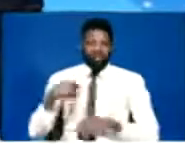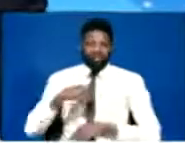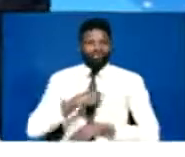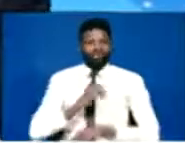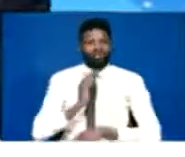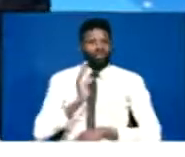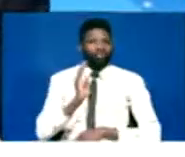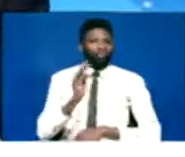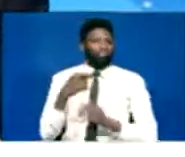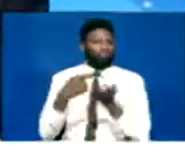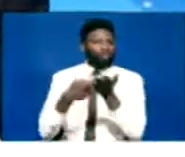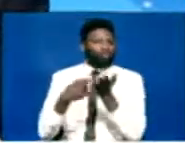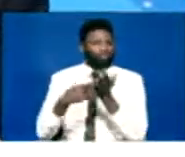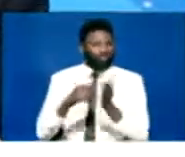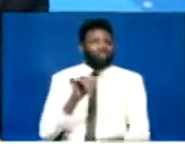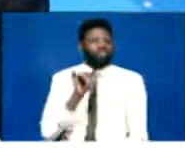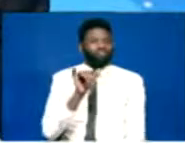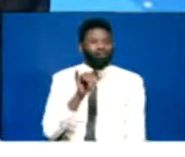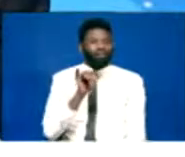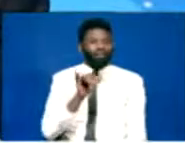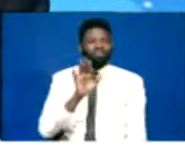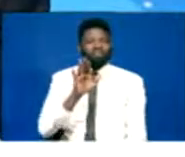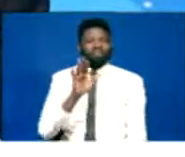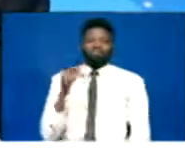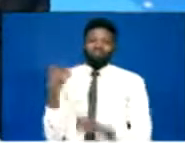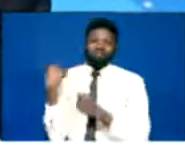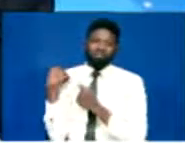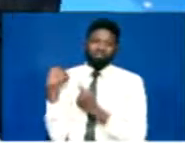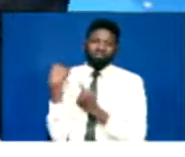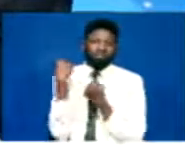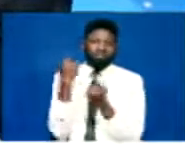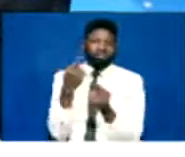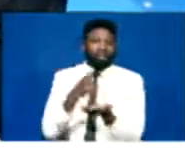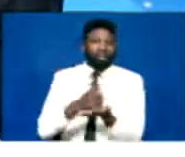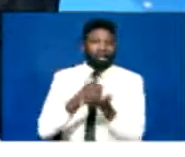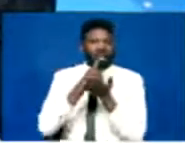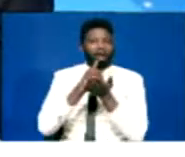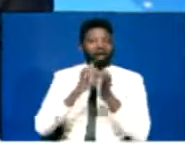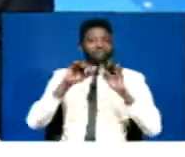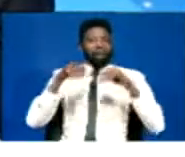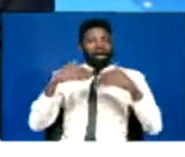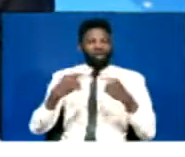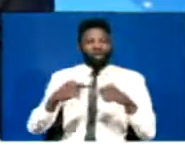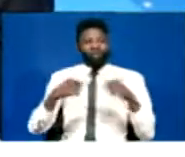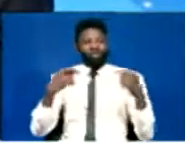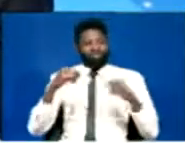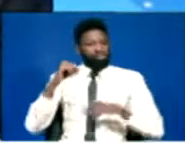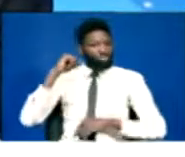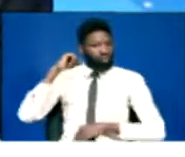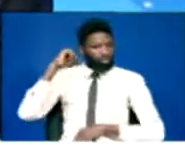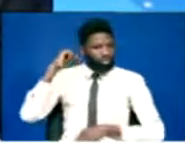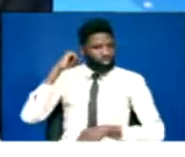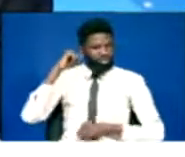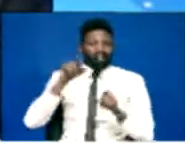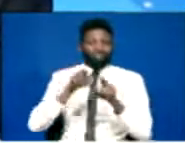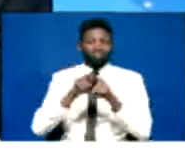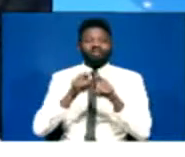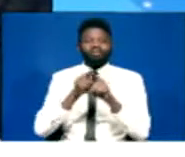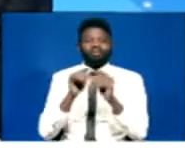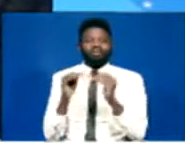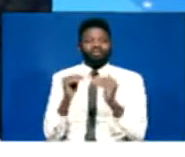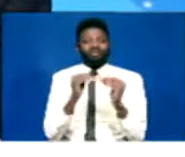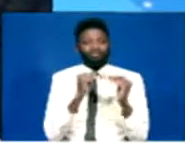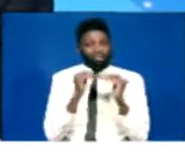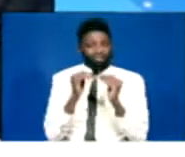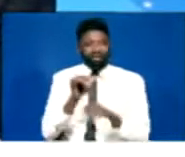terms of his contribution to opposition politics as well as democracy, and that will be coming